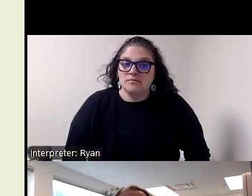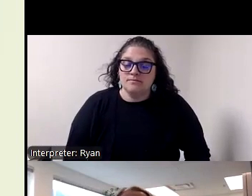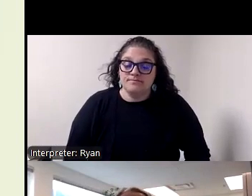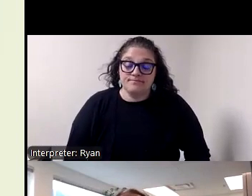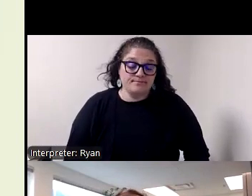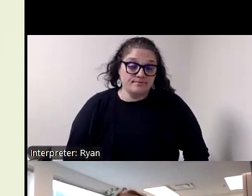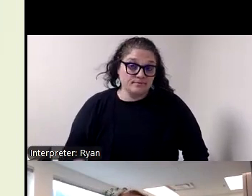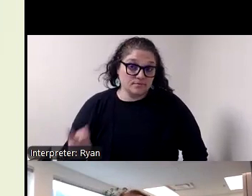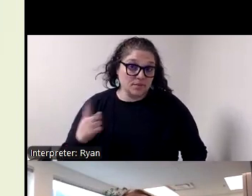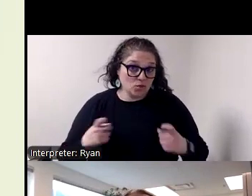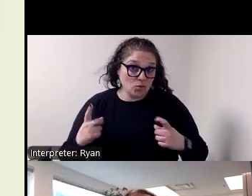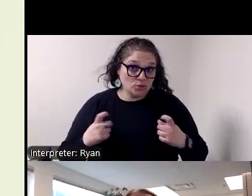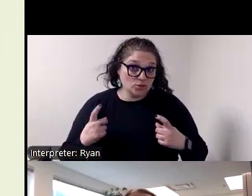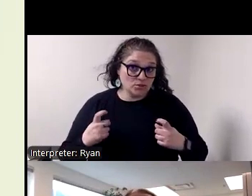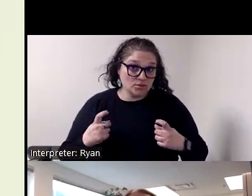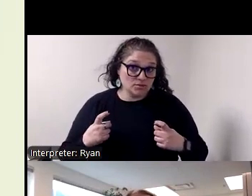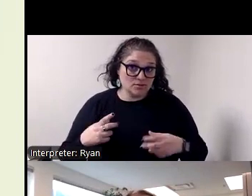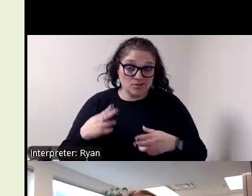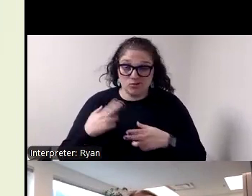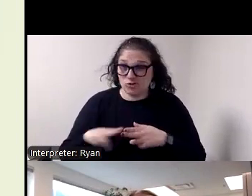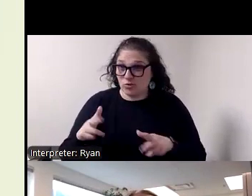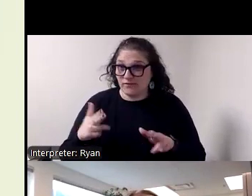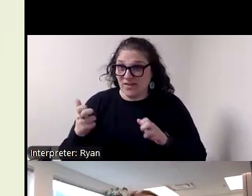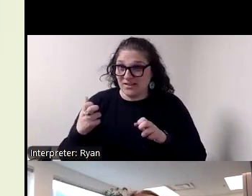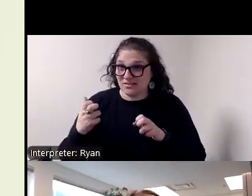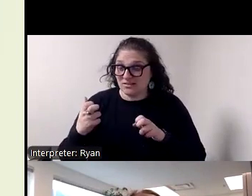Anybody have any questions? That was kind of a fast little